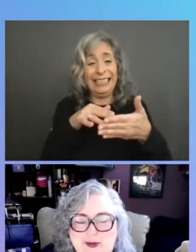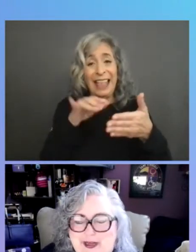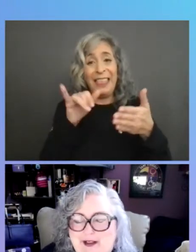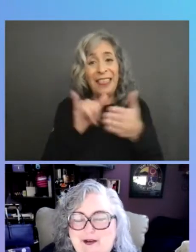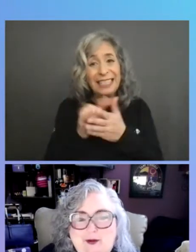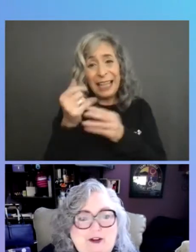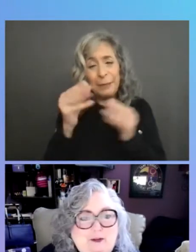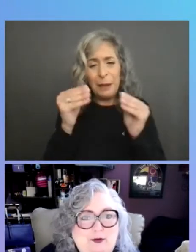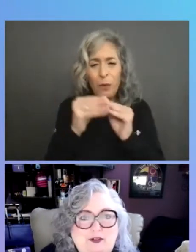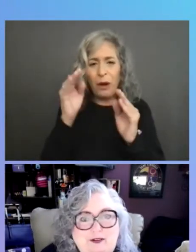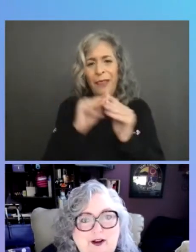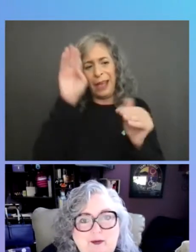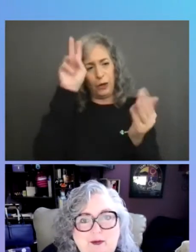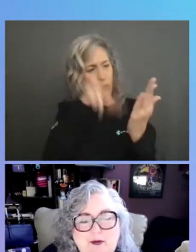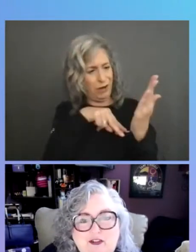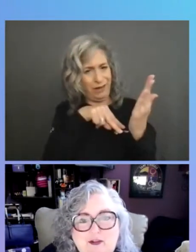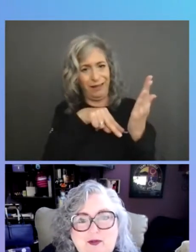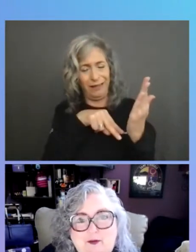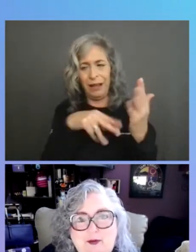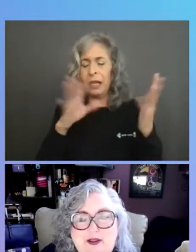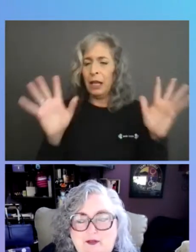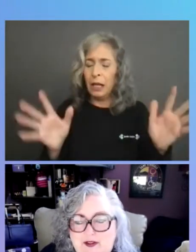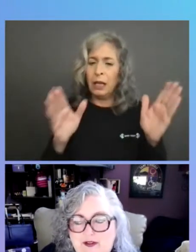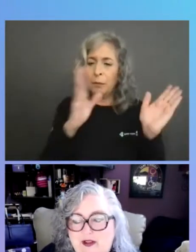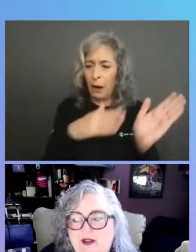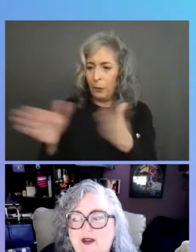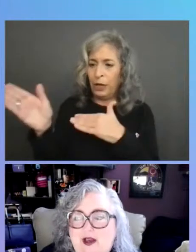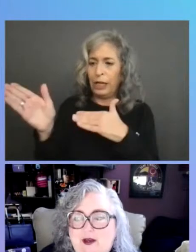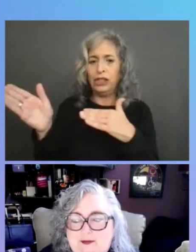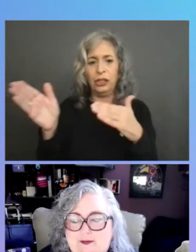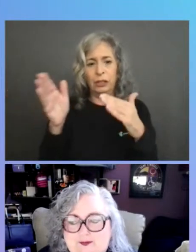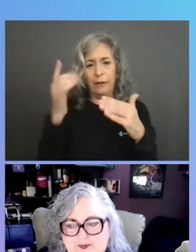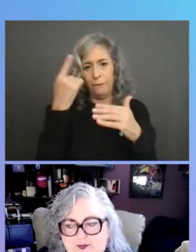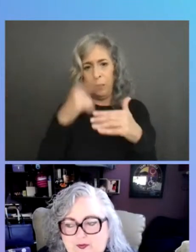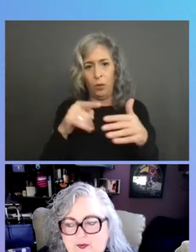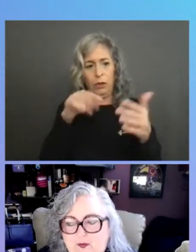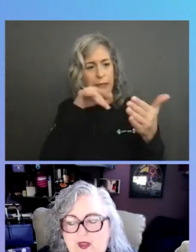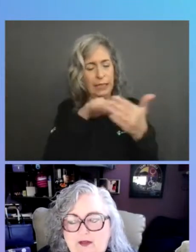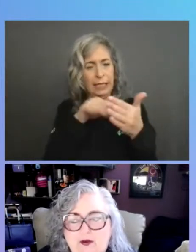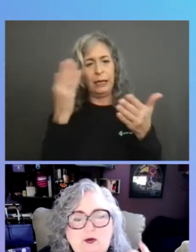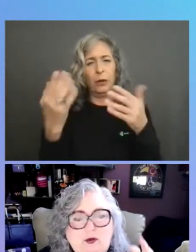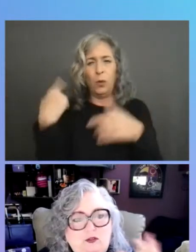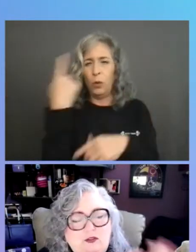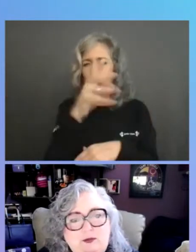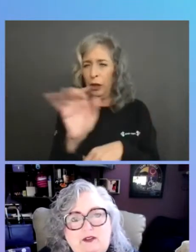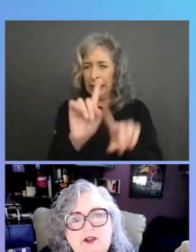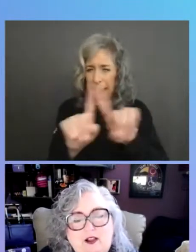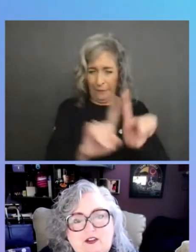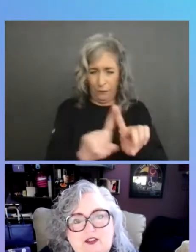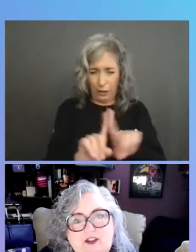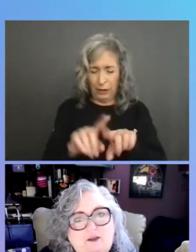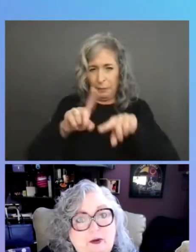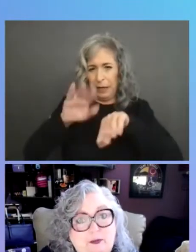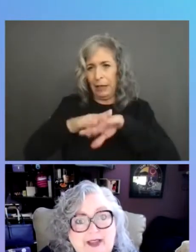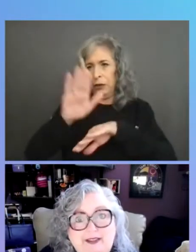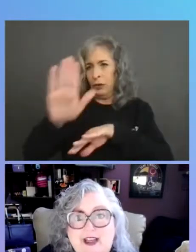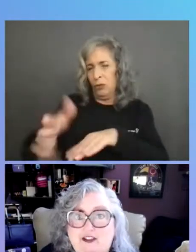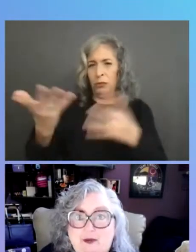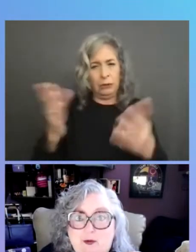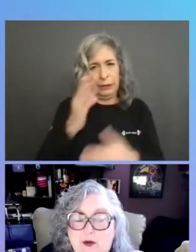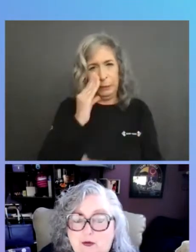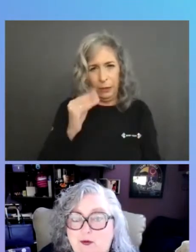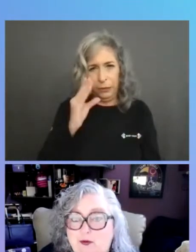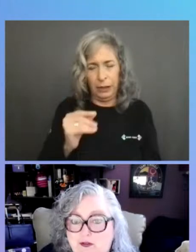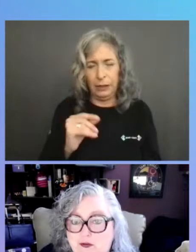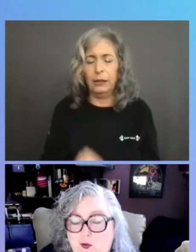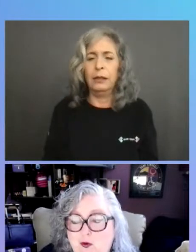than just reading. So each person's study preparation plan will be different. And so you can use the body of knowledge. That should be your base. That